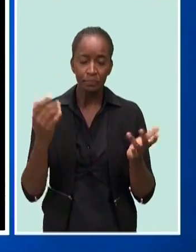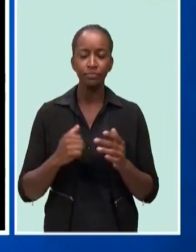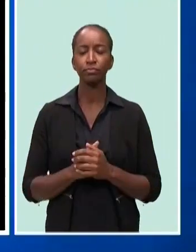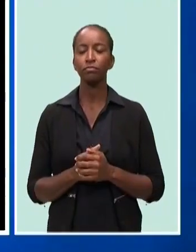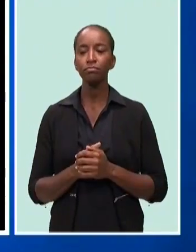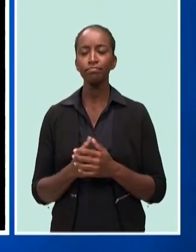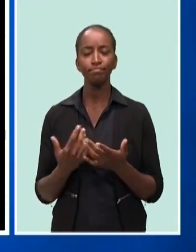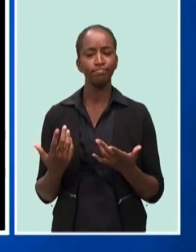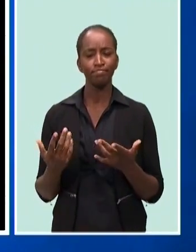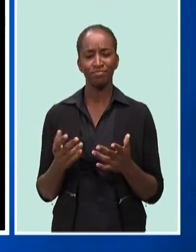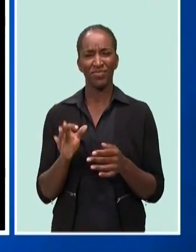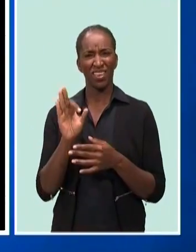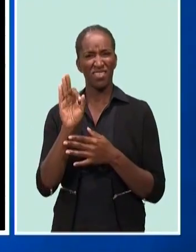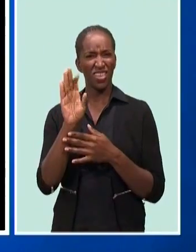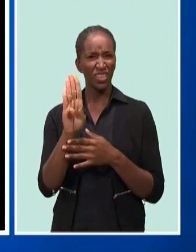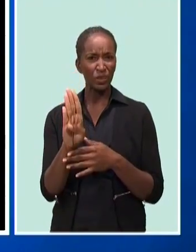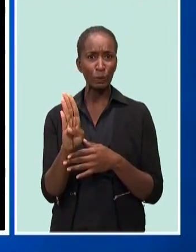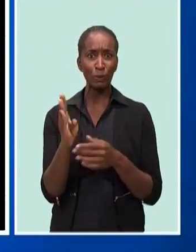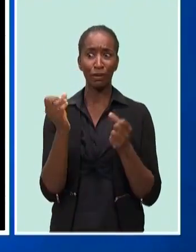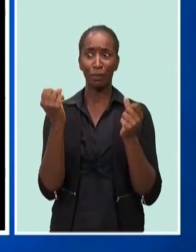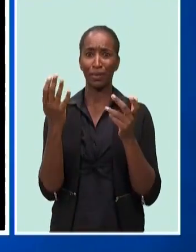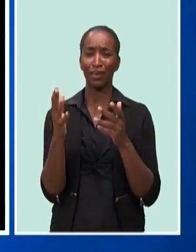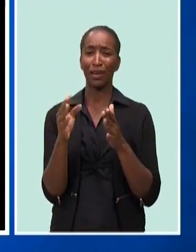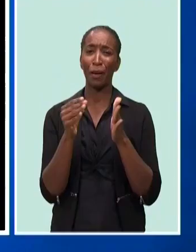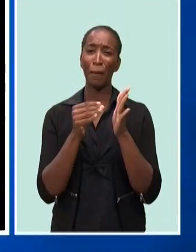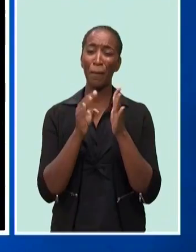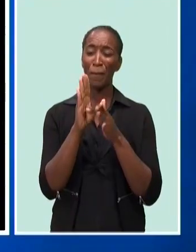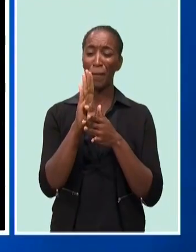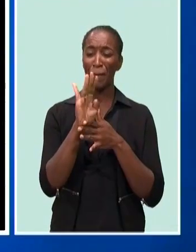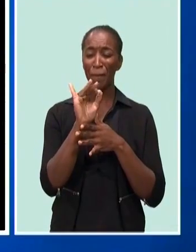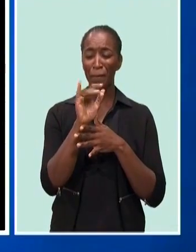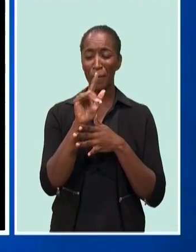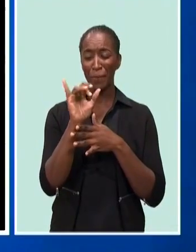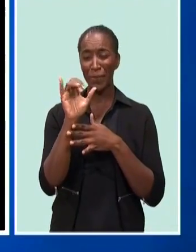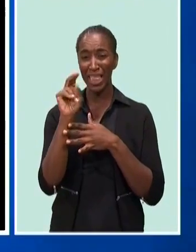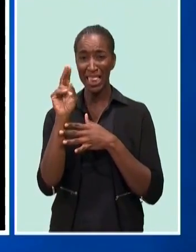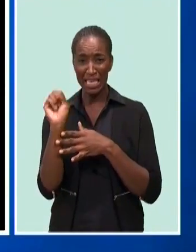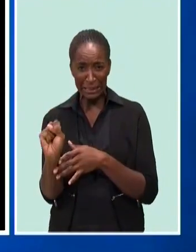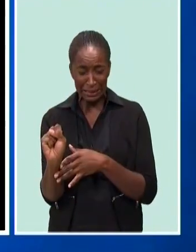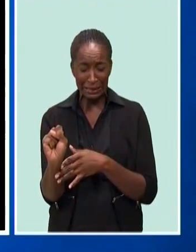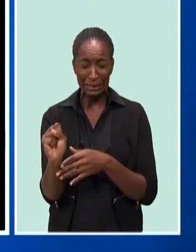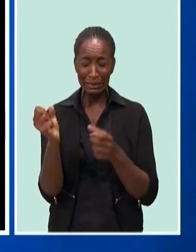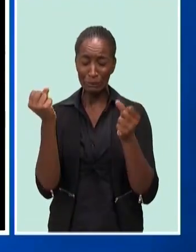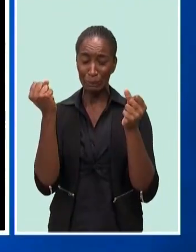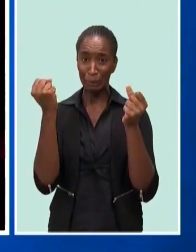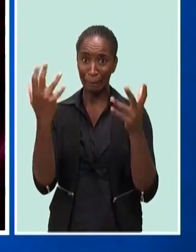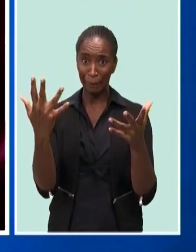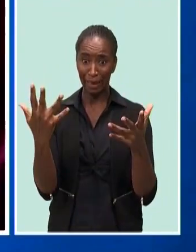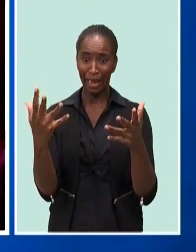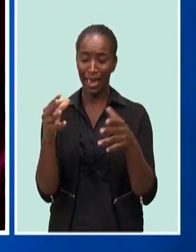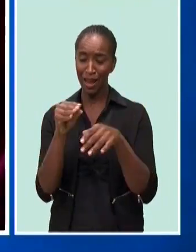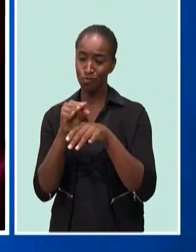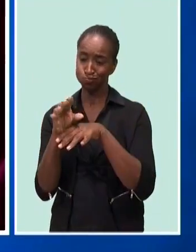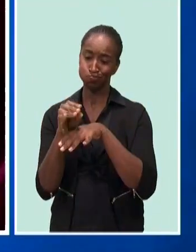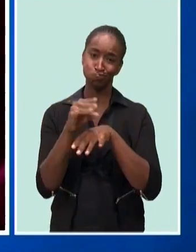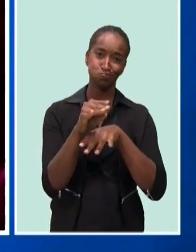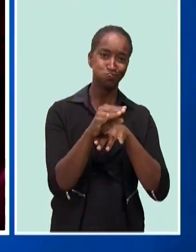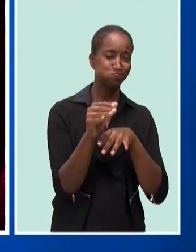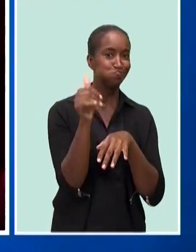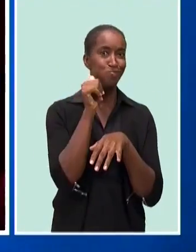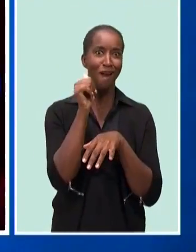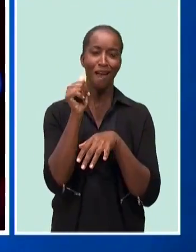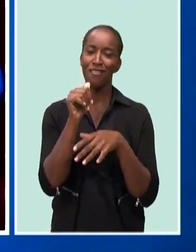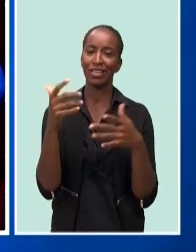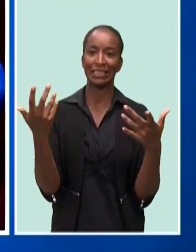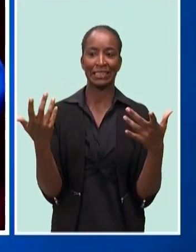streaming every day, it's hard to imagine the number of humans that you would need to be able to preemptively review every single video, which is not to